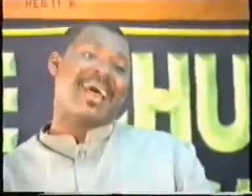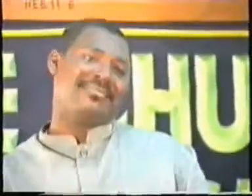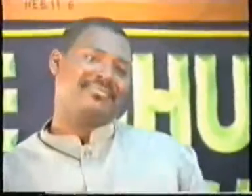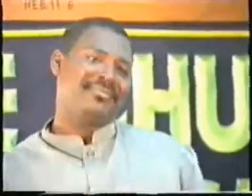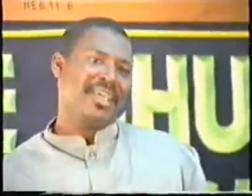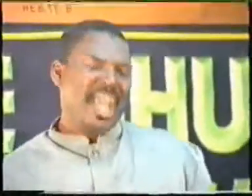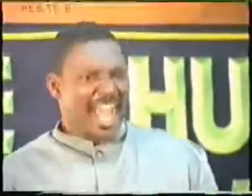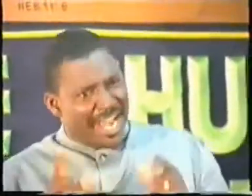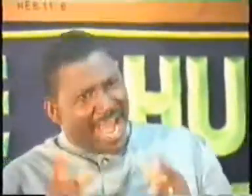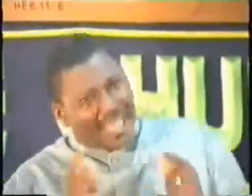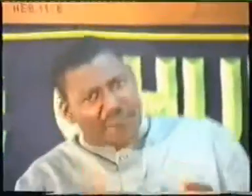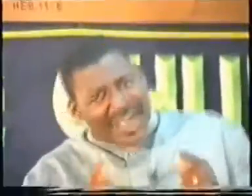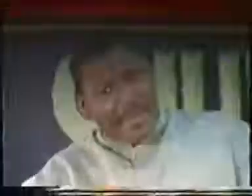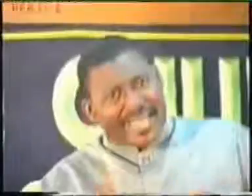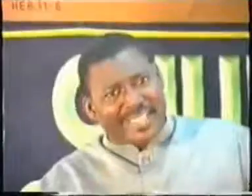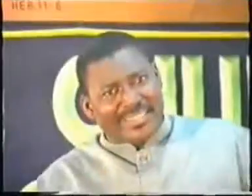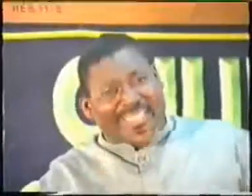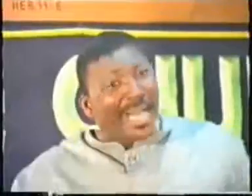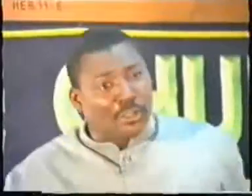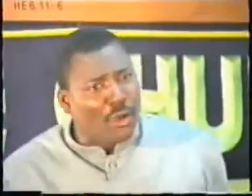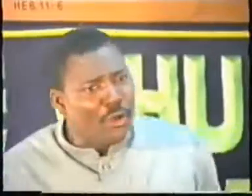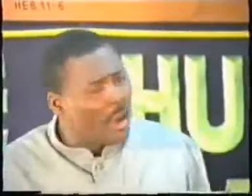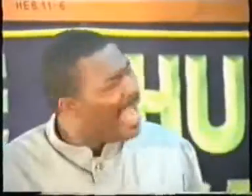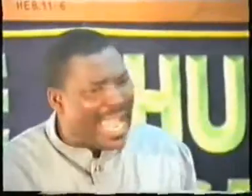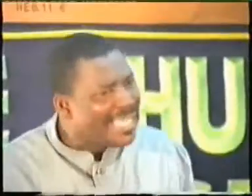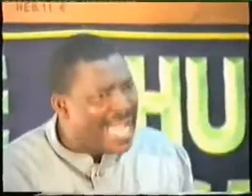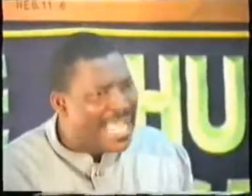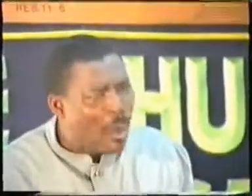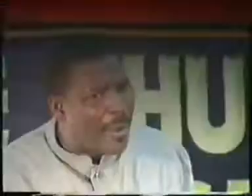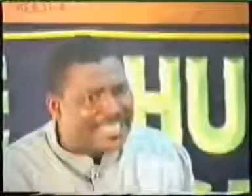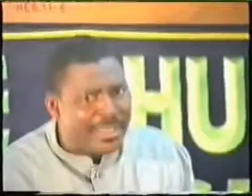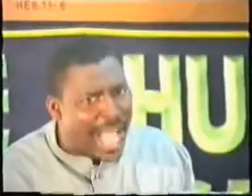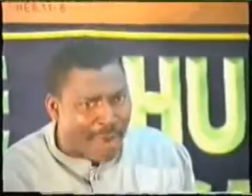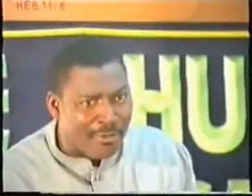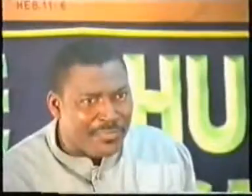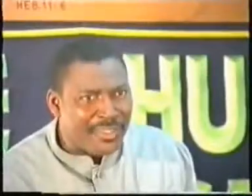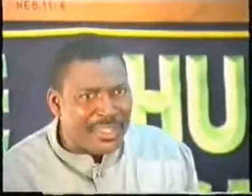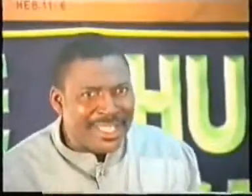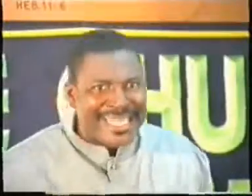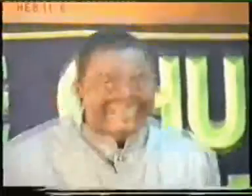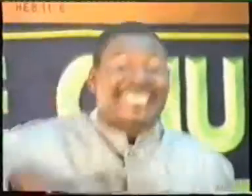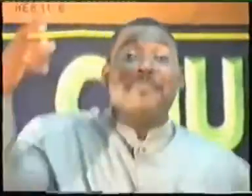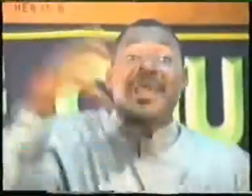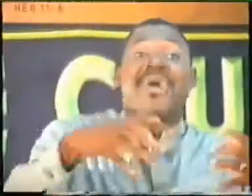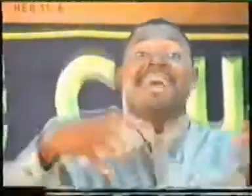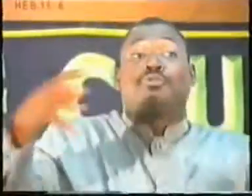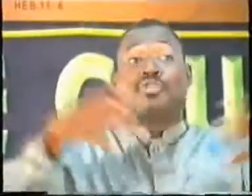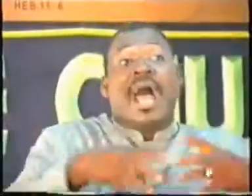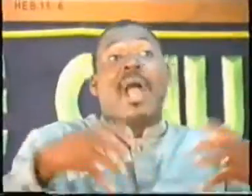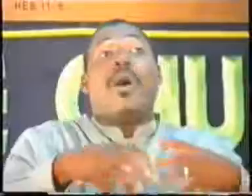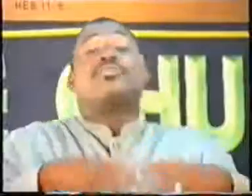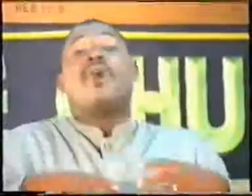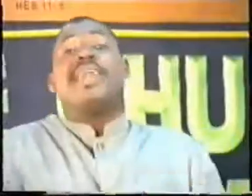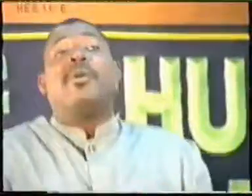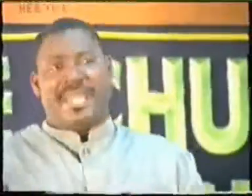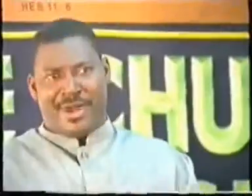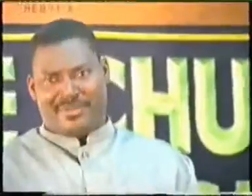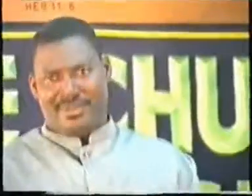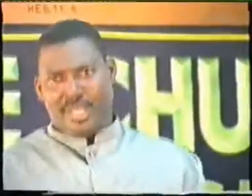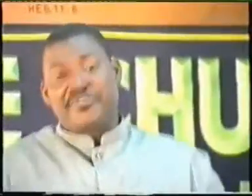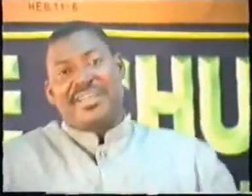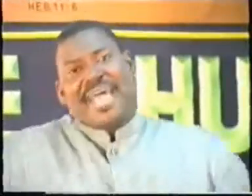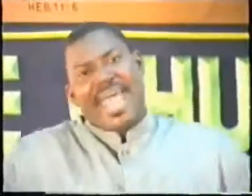What's that? And nature of Christ, I catch yourself, do you know, and can you uncle pass in Biao? Nessica Biara, you cheer, I was all demo,